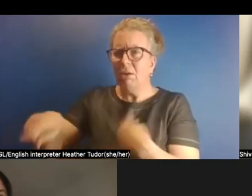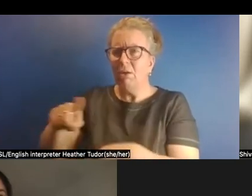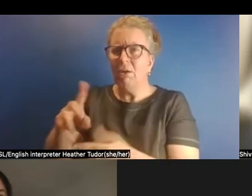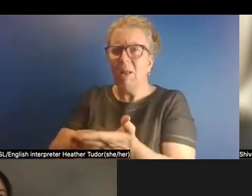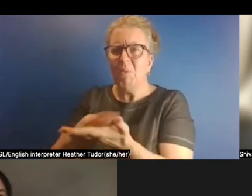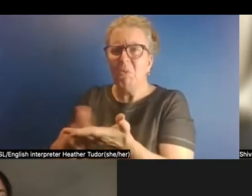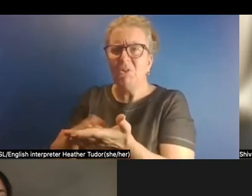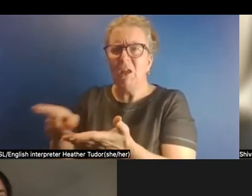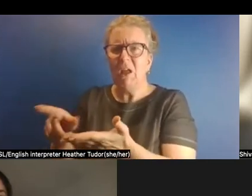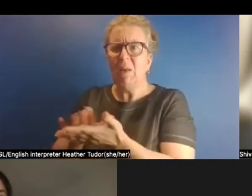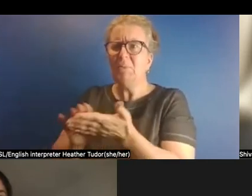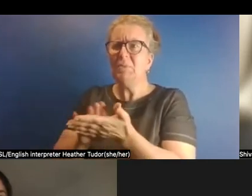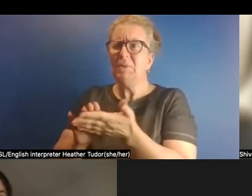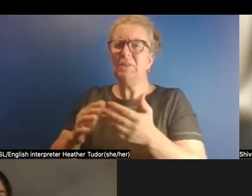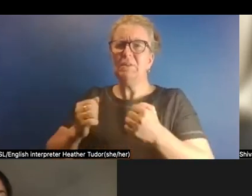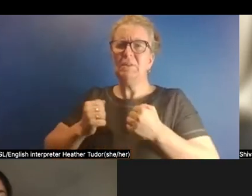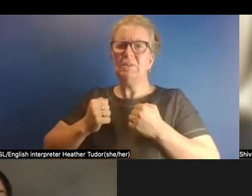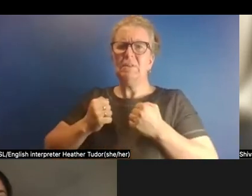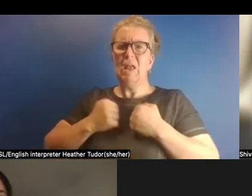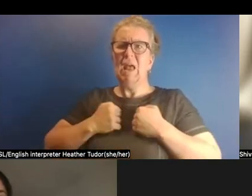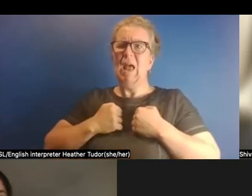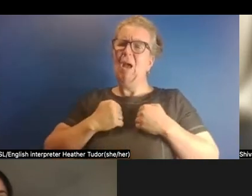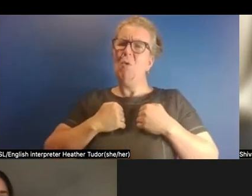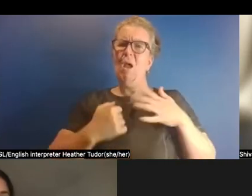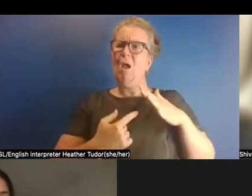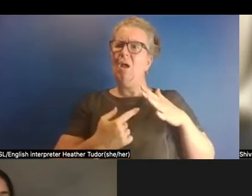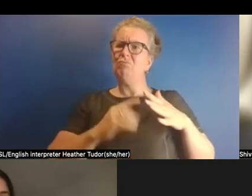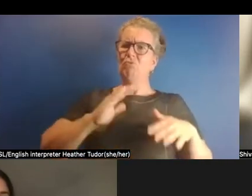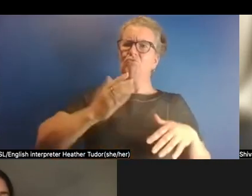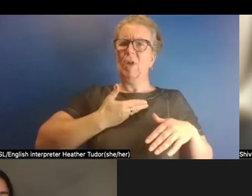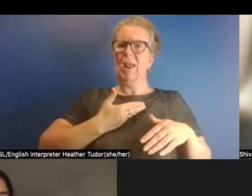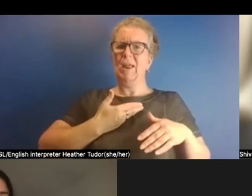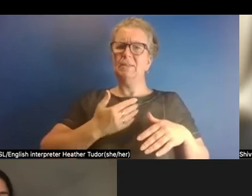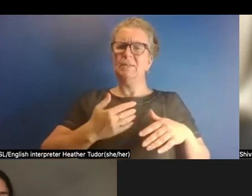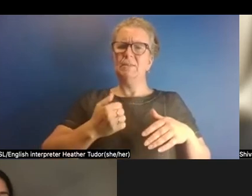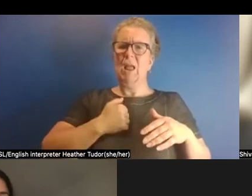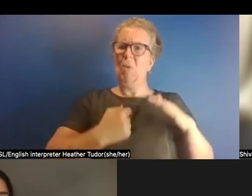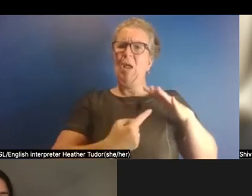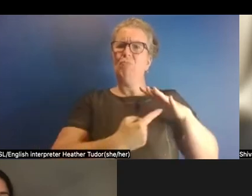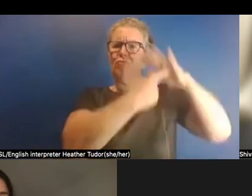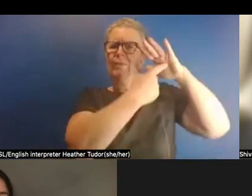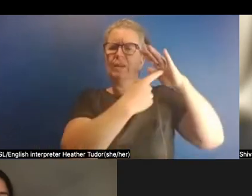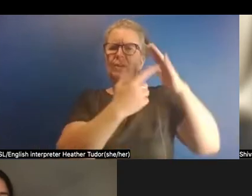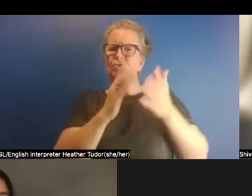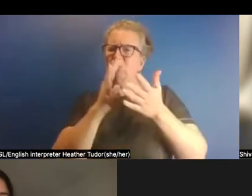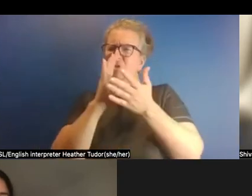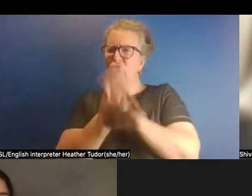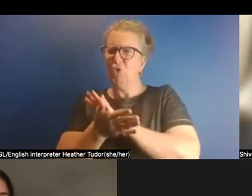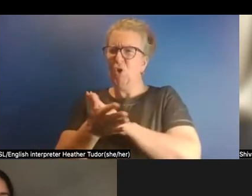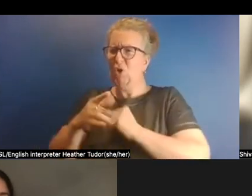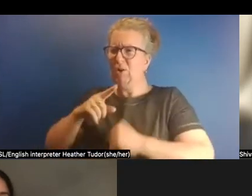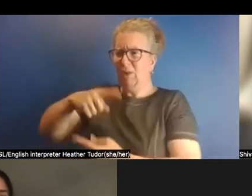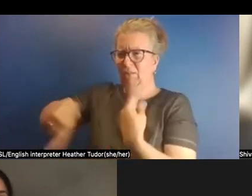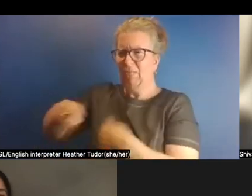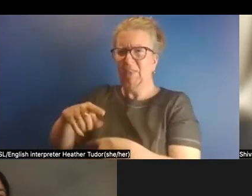and it's, yeah, I think you have gotten really well with that, like the further question which I was going to ask, like when did we first